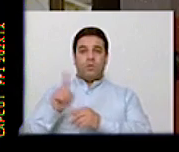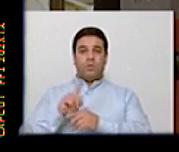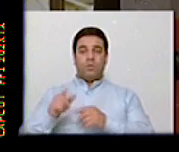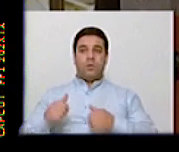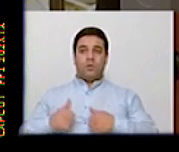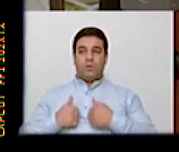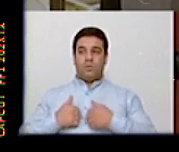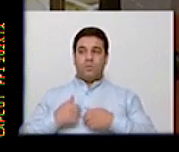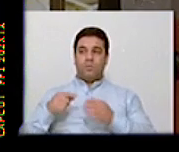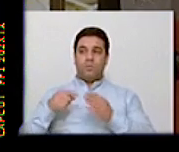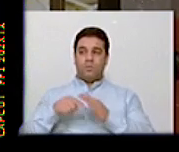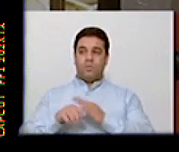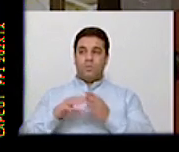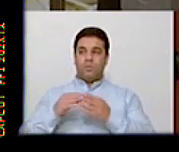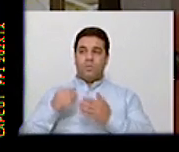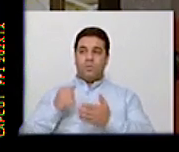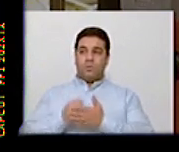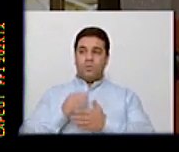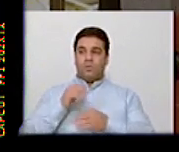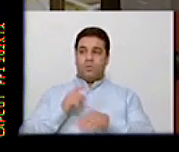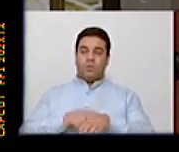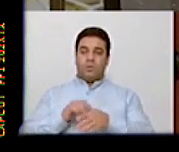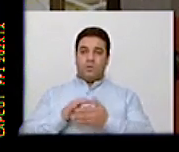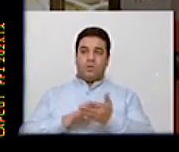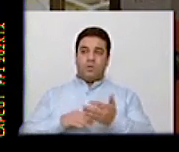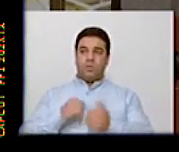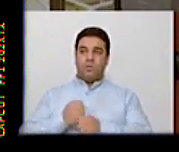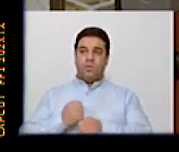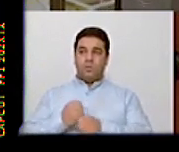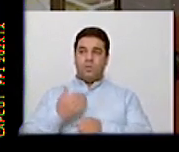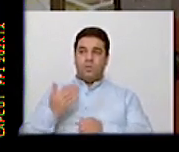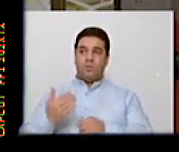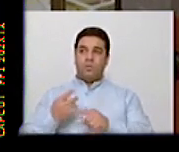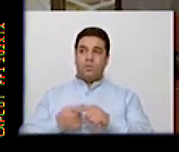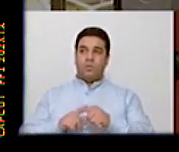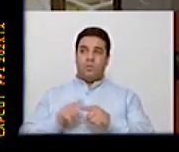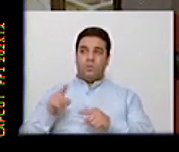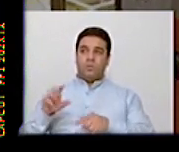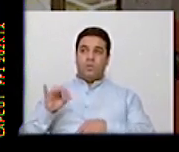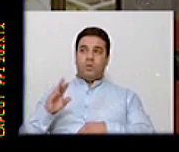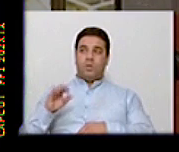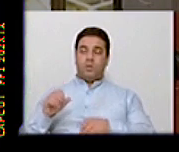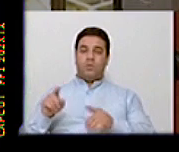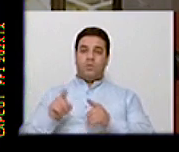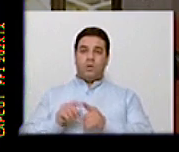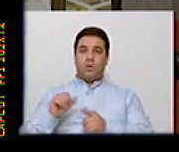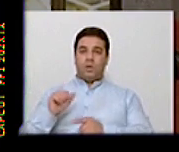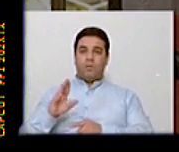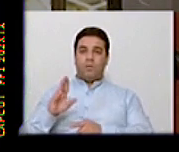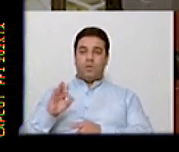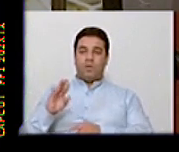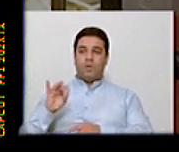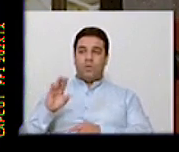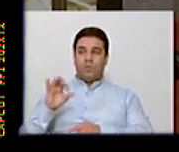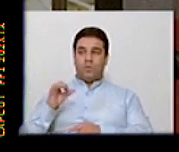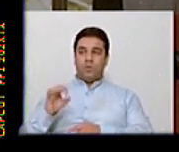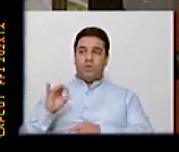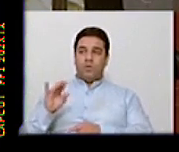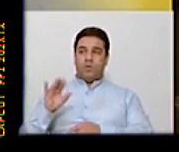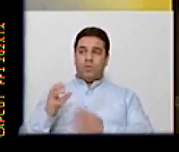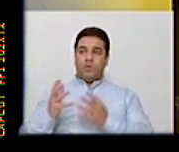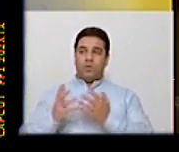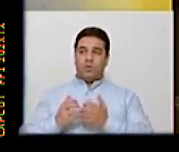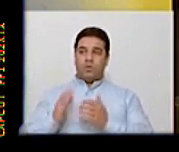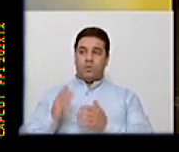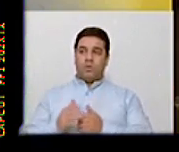hareket malum bir vaxt geçe devam etip durar ekan. Mana bu sistema ham avto tebranuvchi sistema